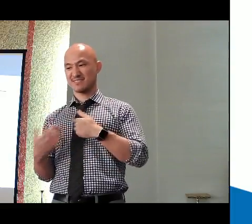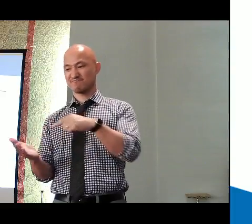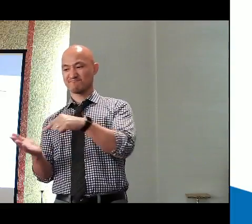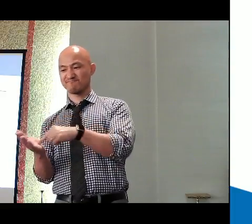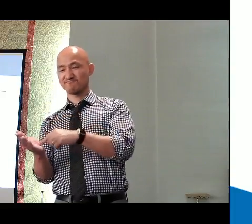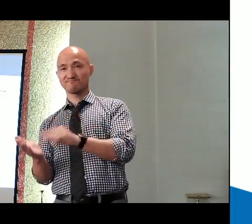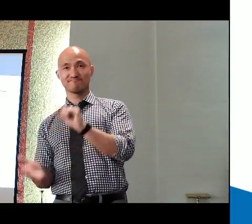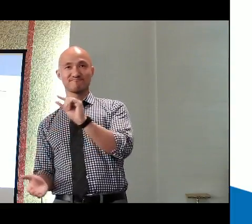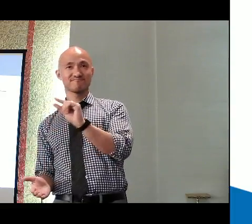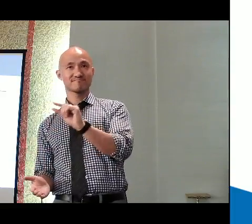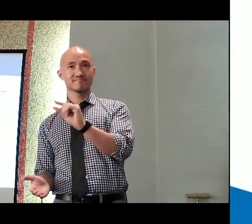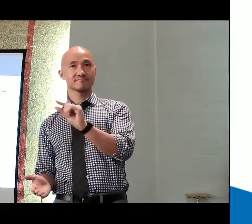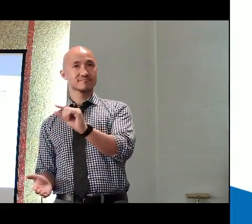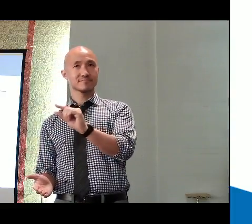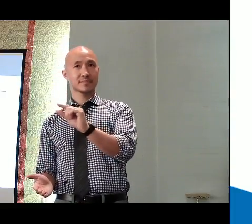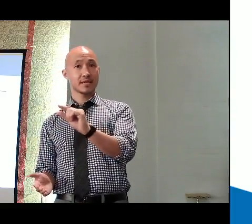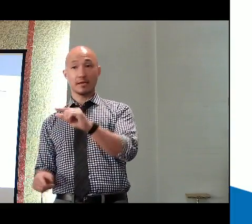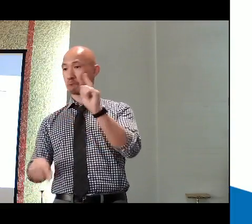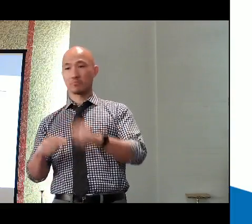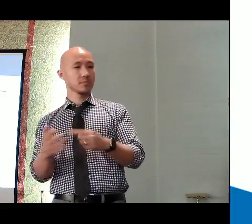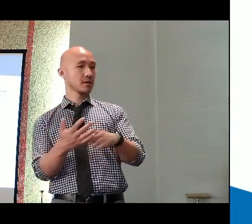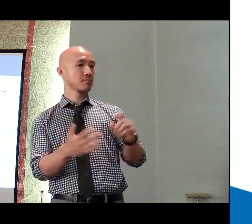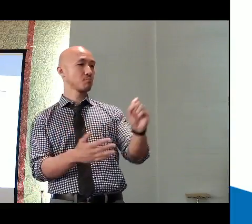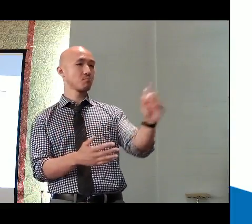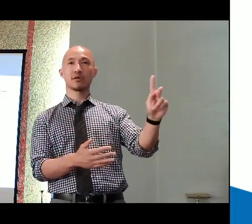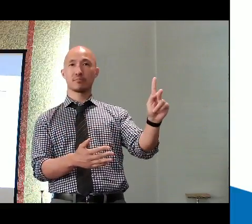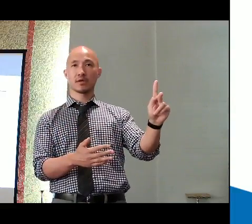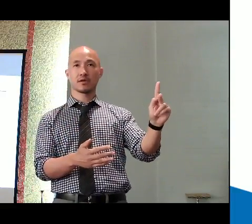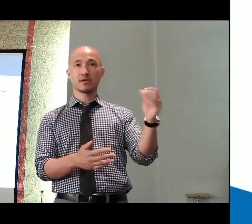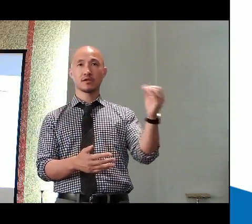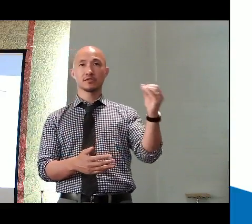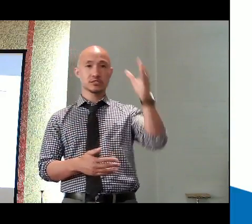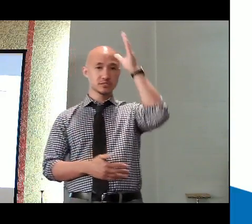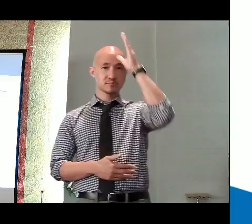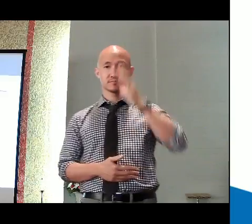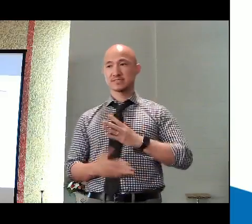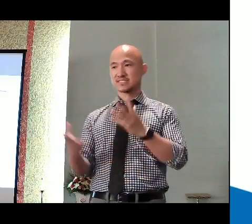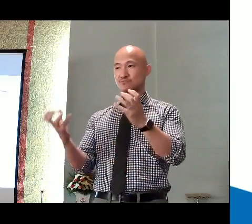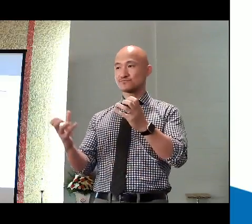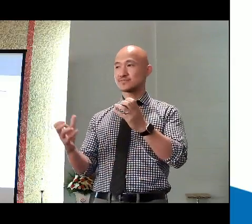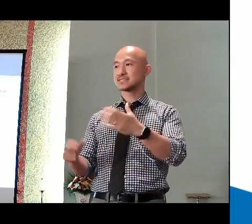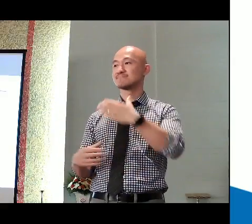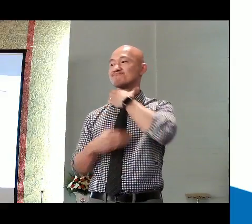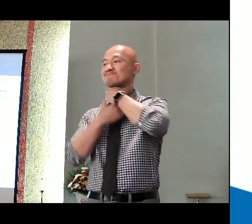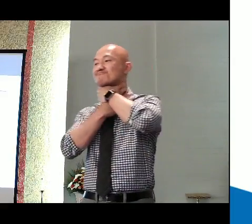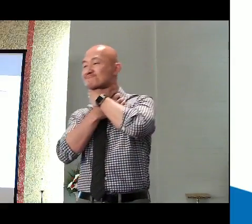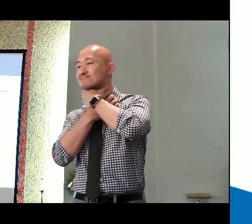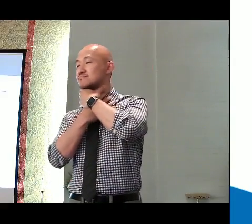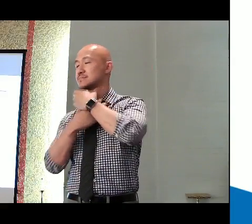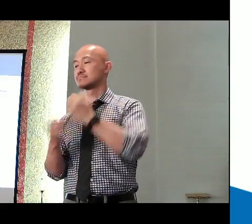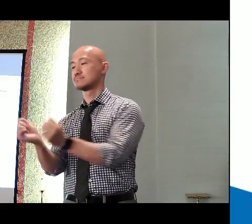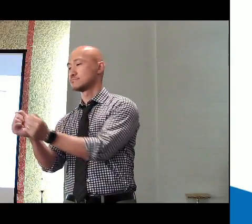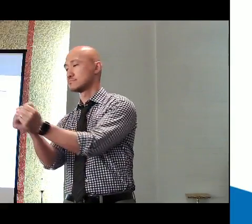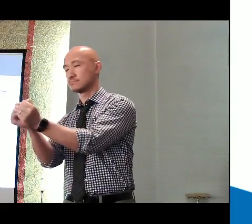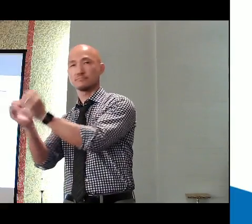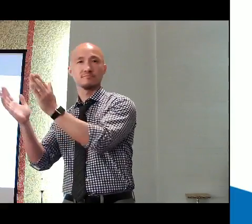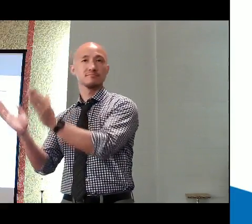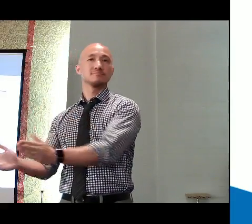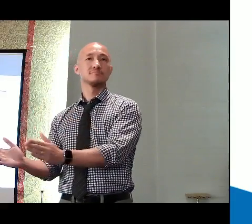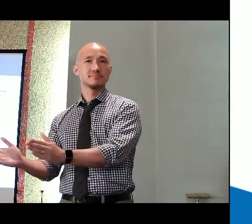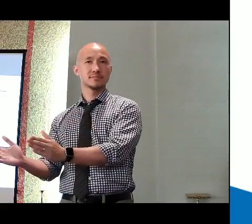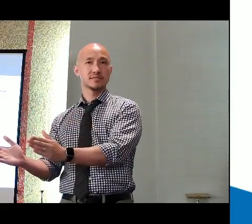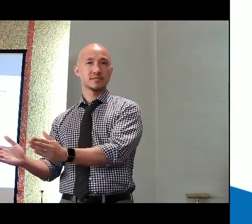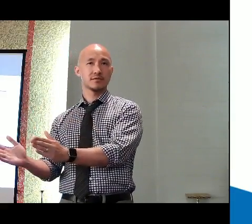You're not sharing, you're not passing along this grace that you've been shown. God wants us as husbands to